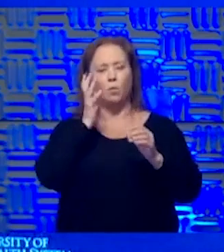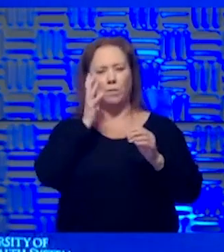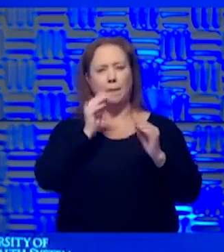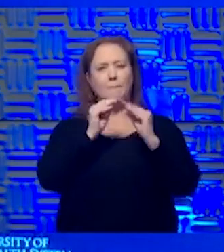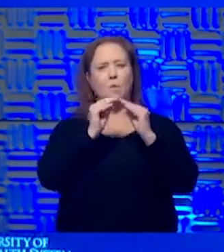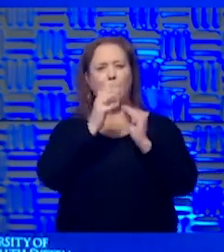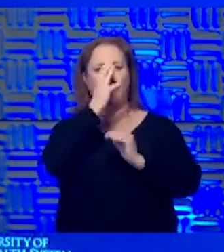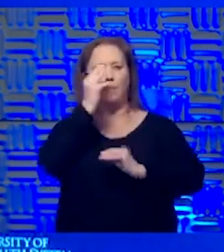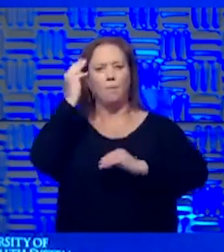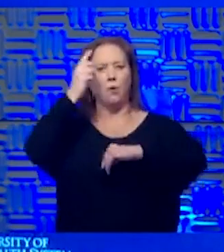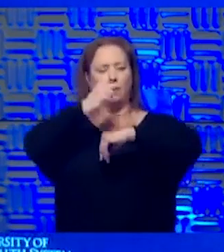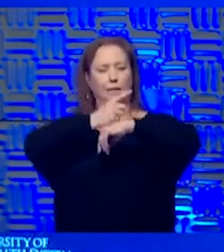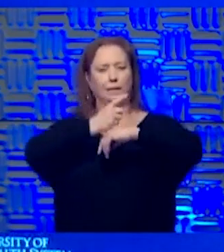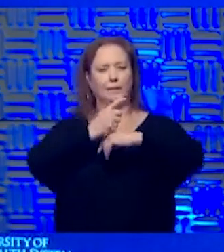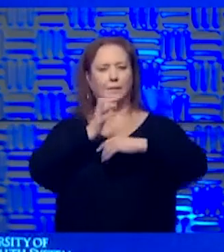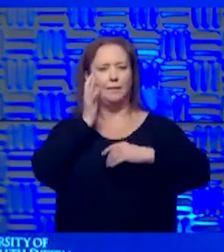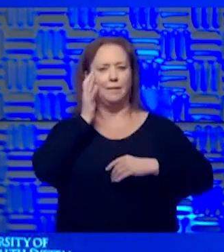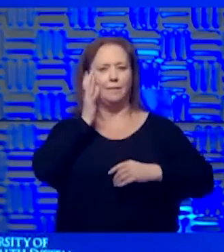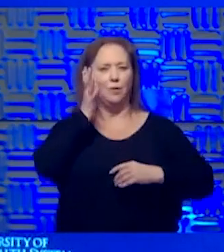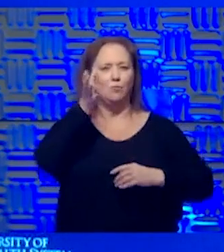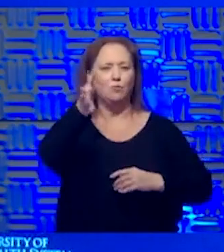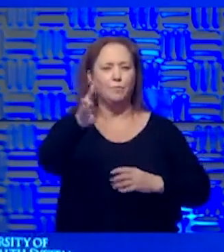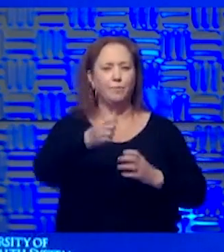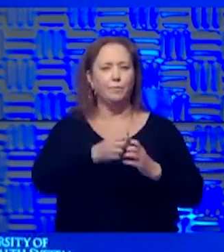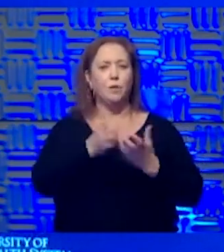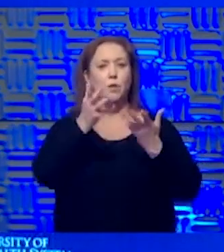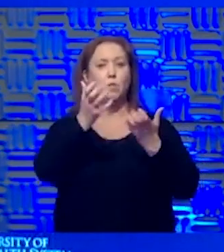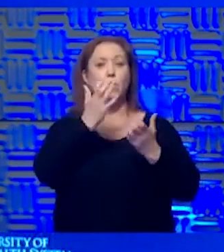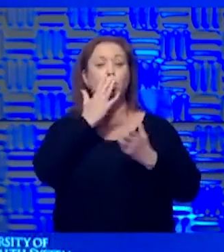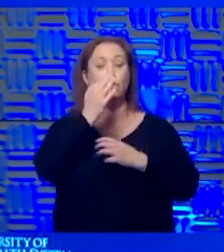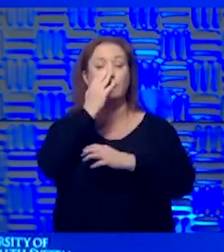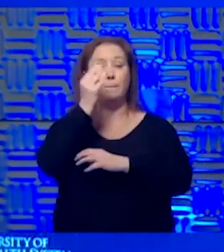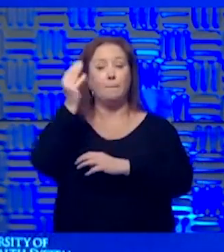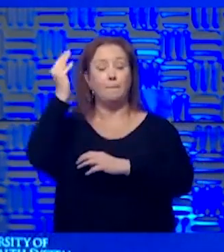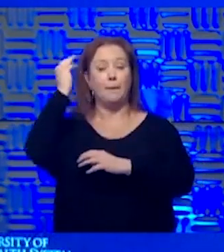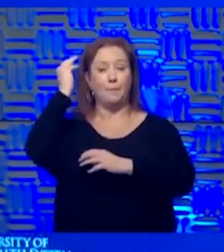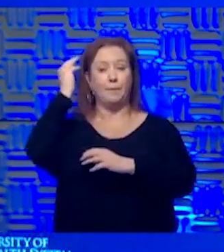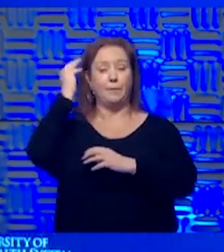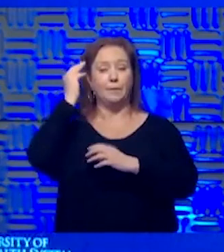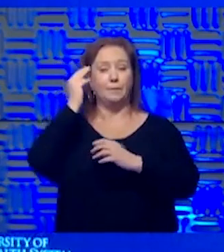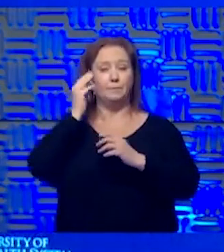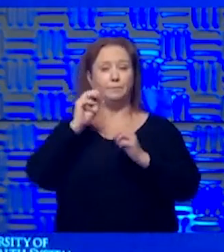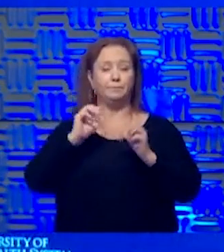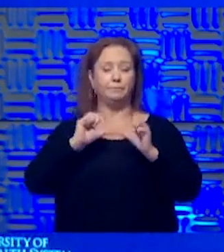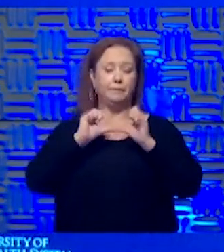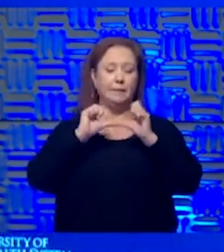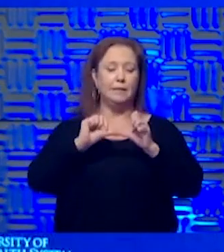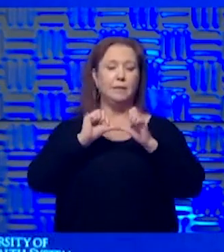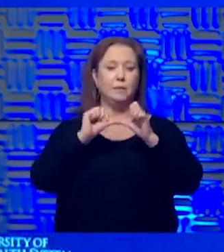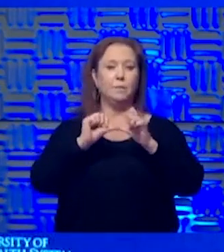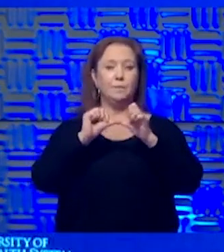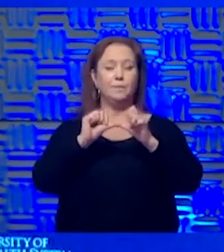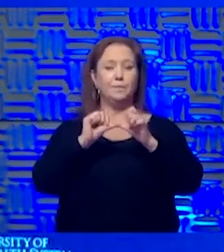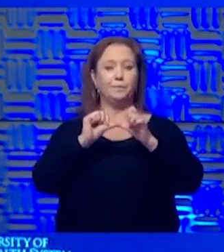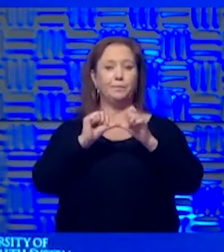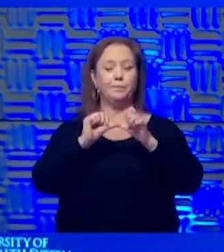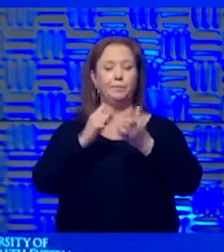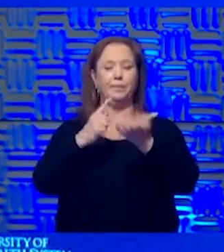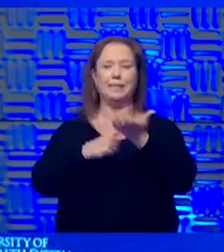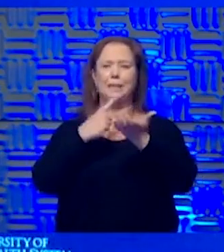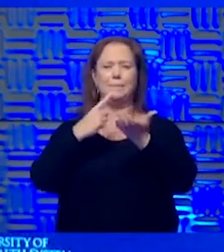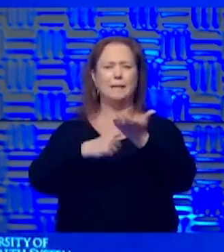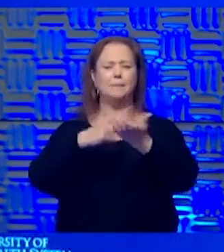Days. And what you want to do is have good memories going forward. Sometimes it just